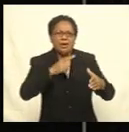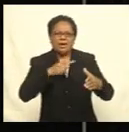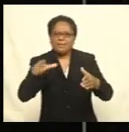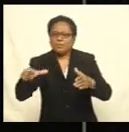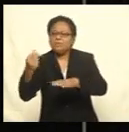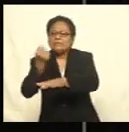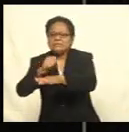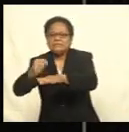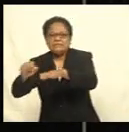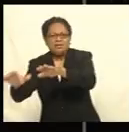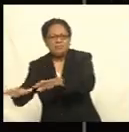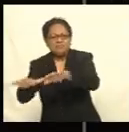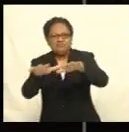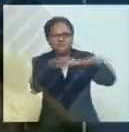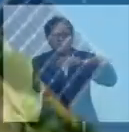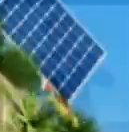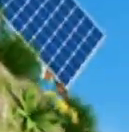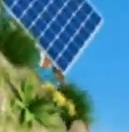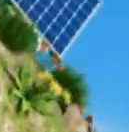flooding they've been experiencing.